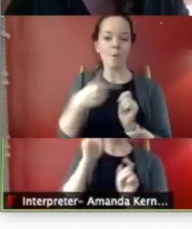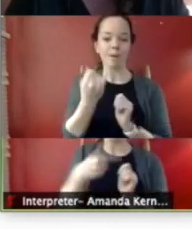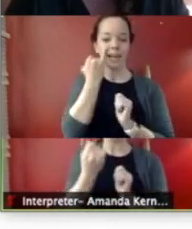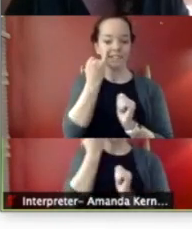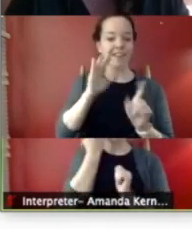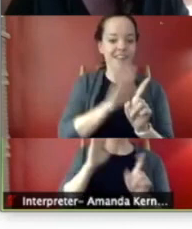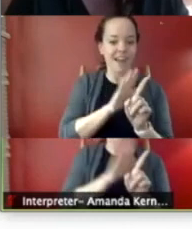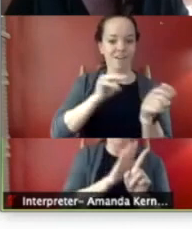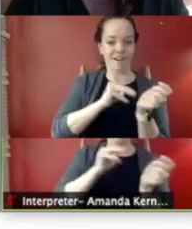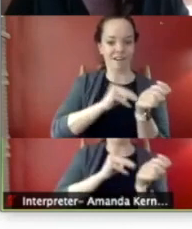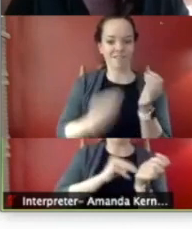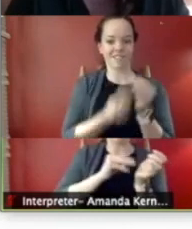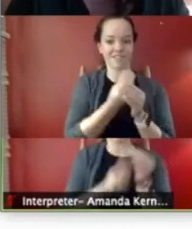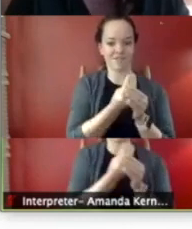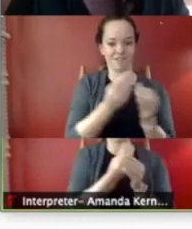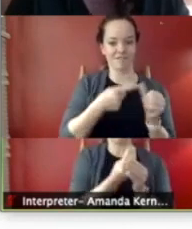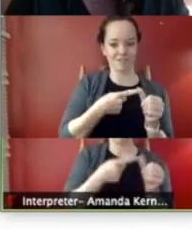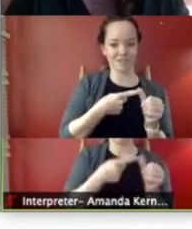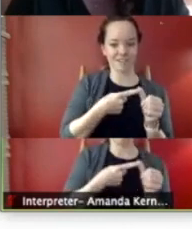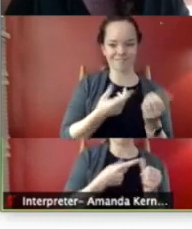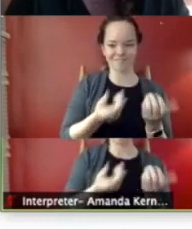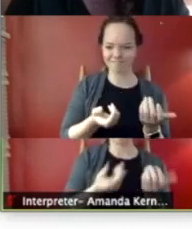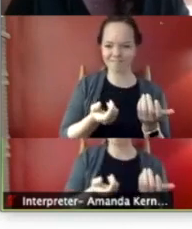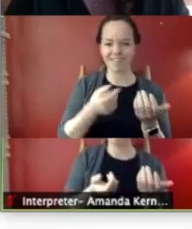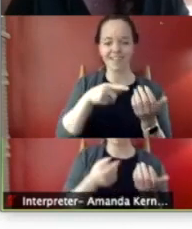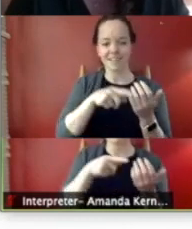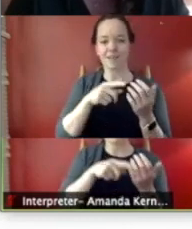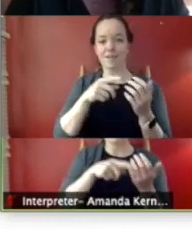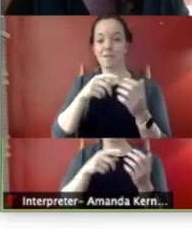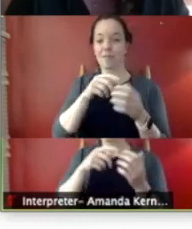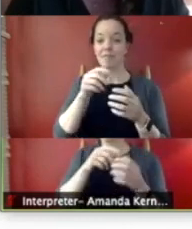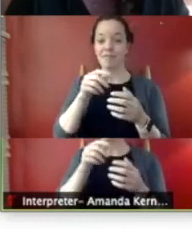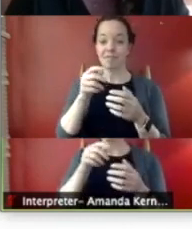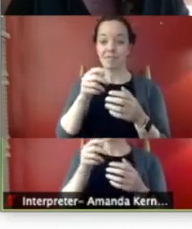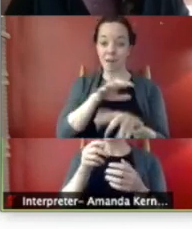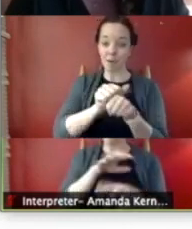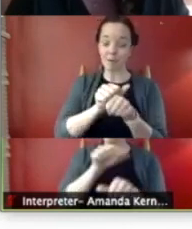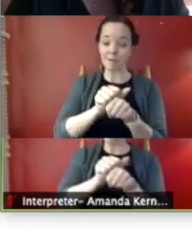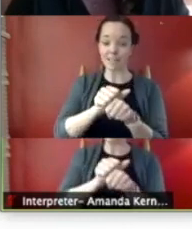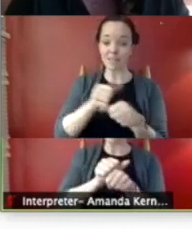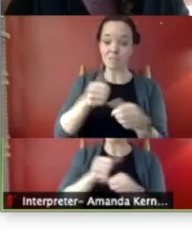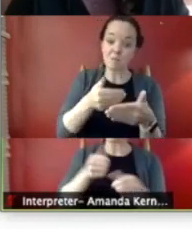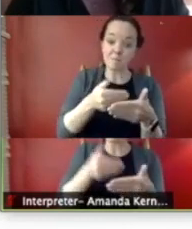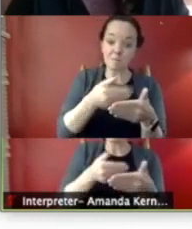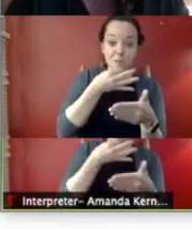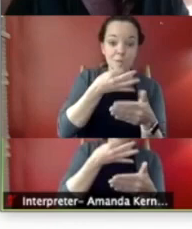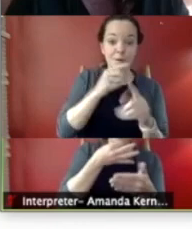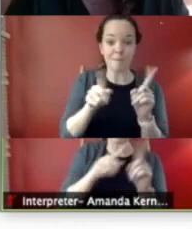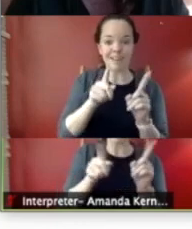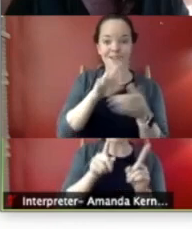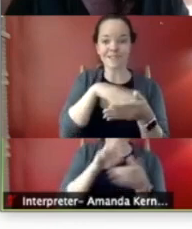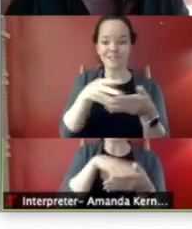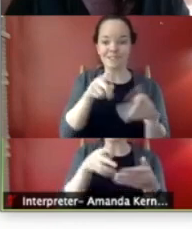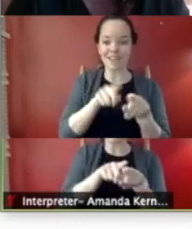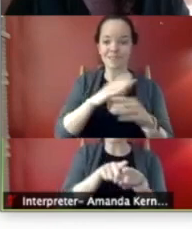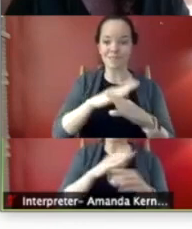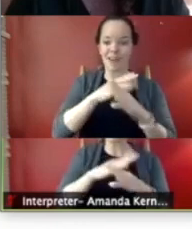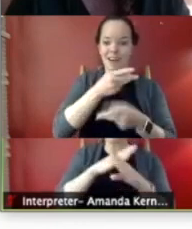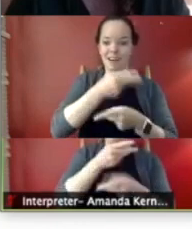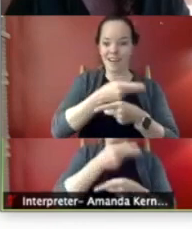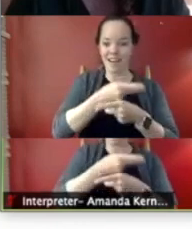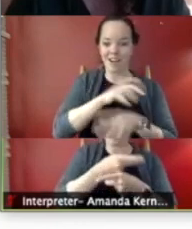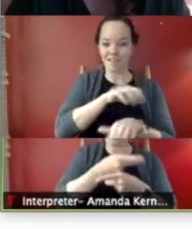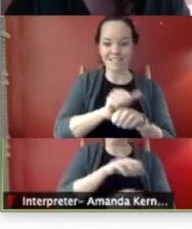in the first place. While the visits were essentially timely, they seemed to be scheduled as preventive care visits and not as urgent or